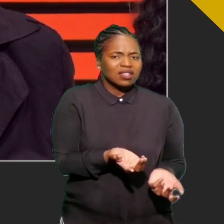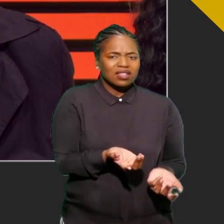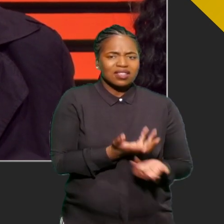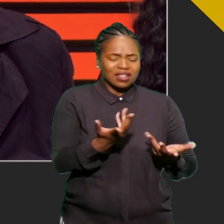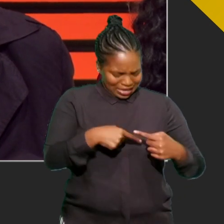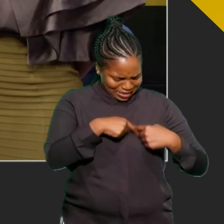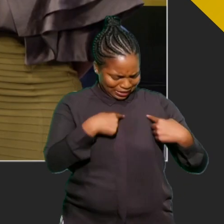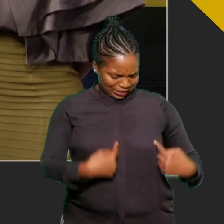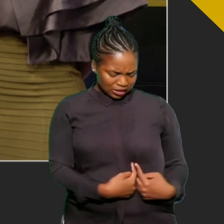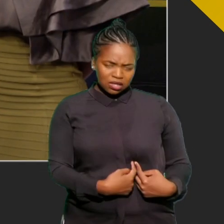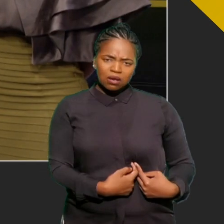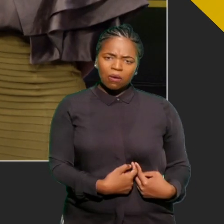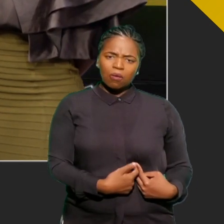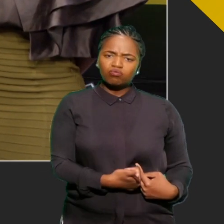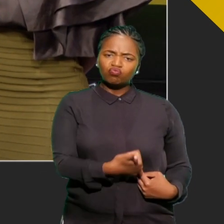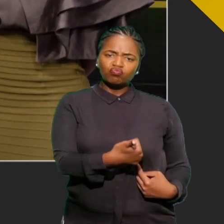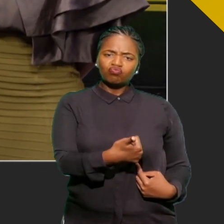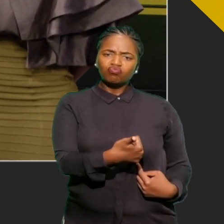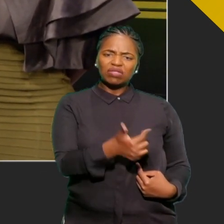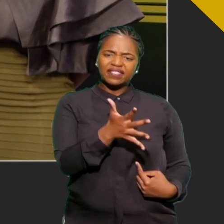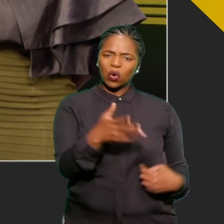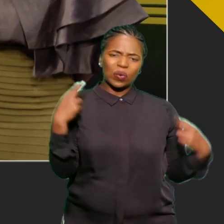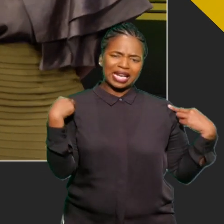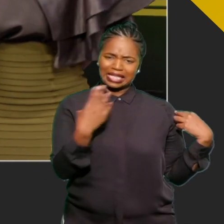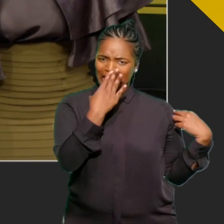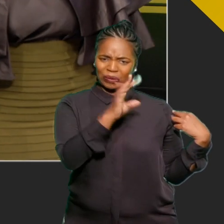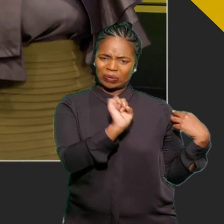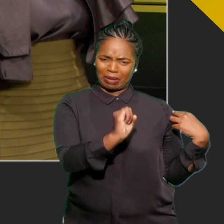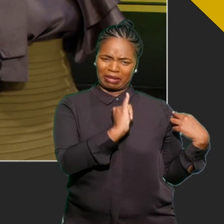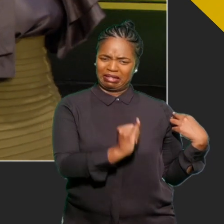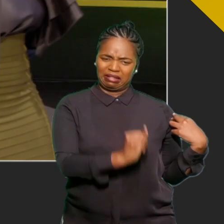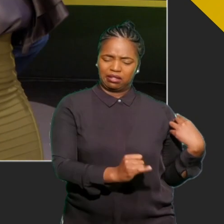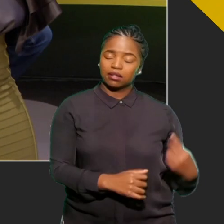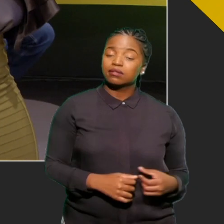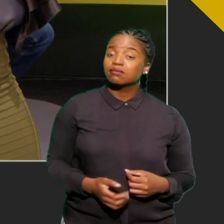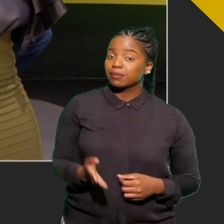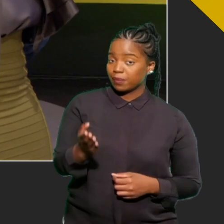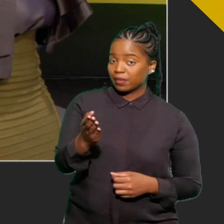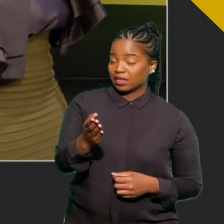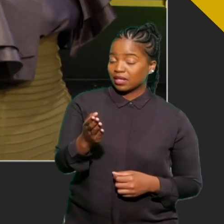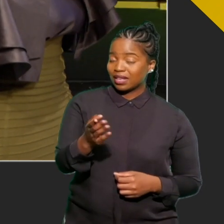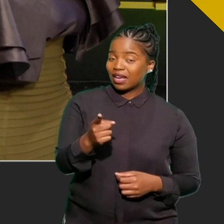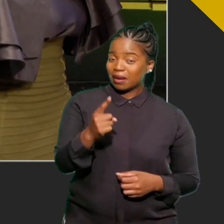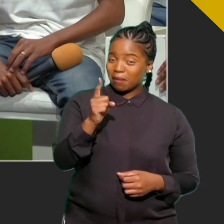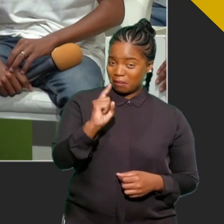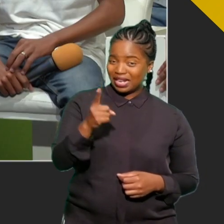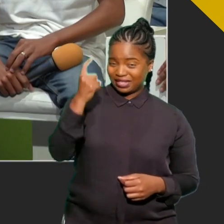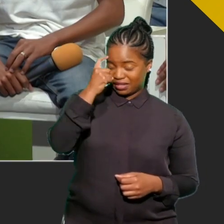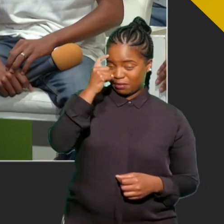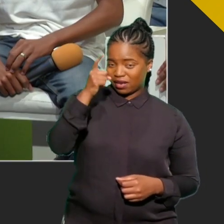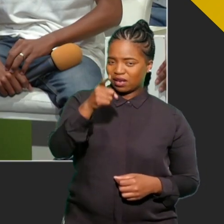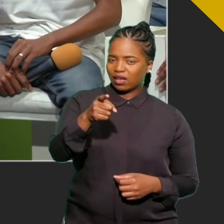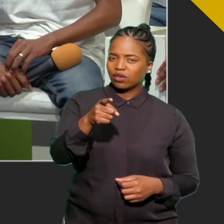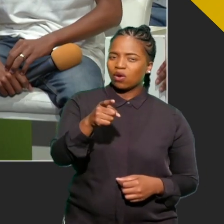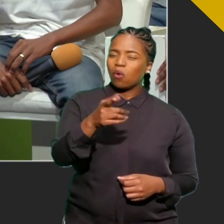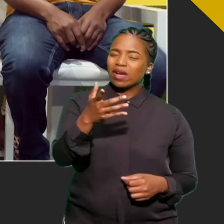don't have their right attitude towards the people. And I think that's also something that we need to be, you know, cognizant of, Melody. As motho